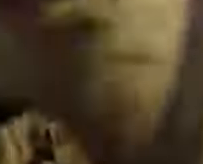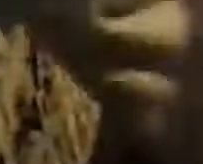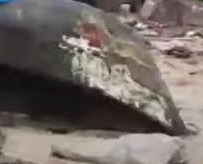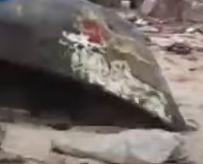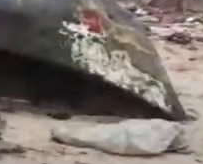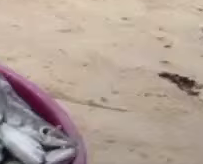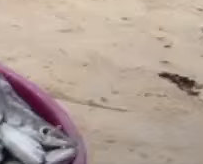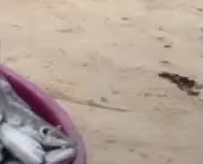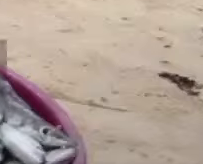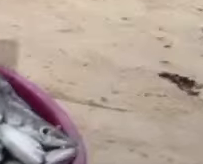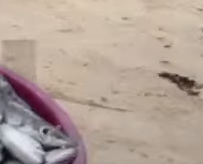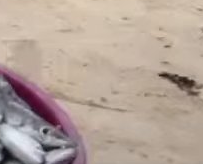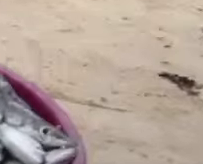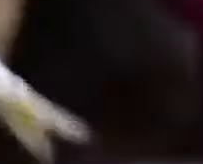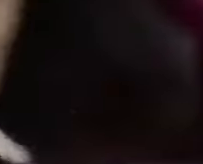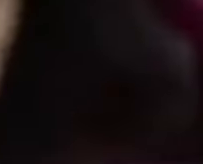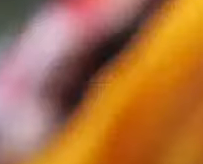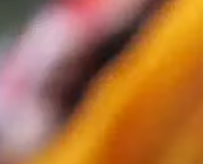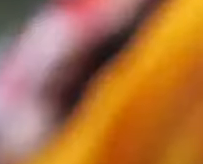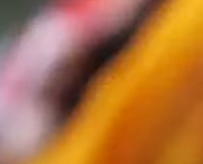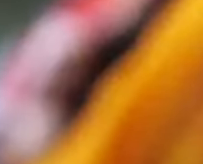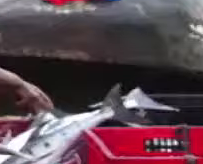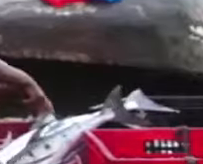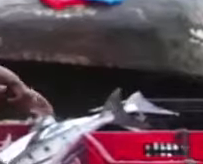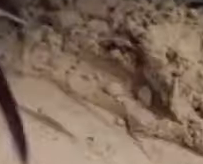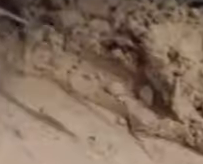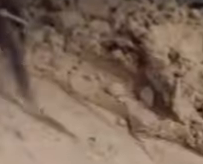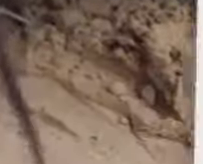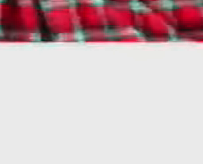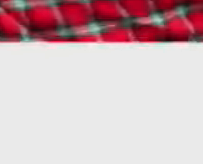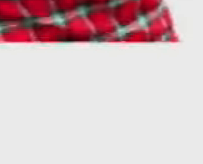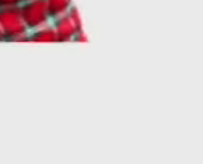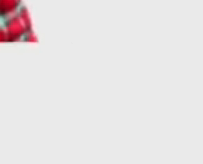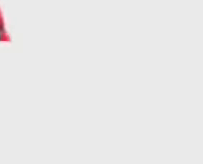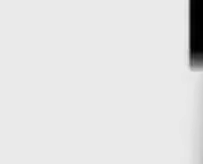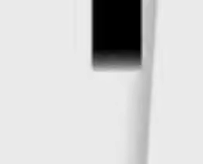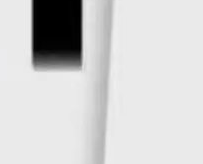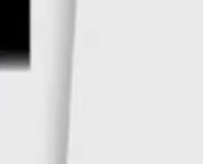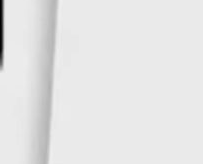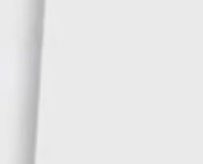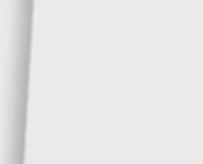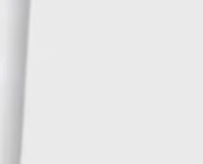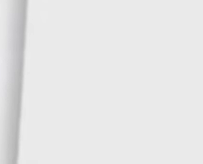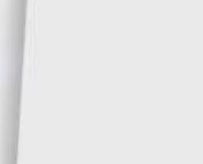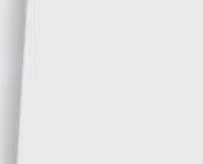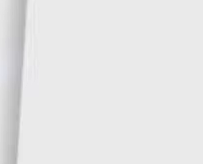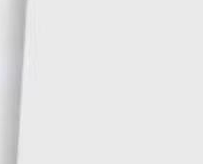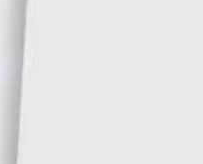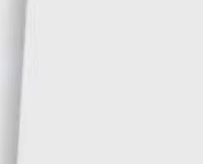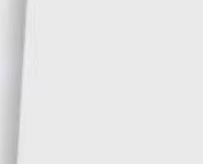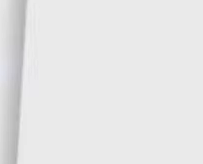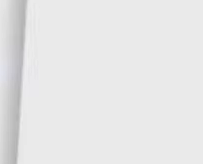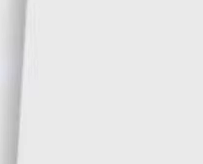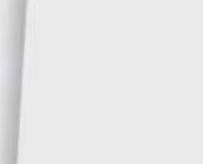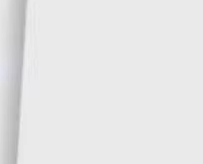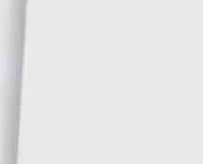to the heart and soul of the rich tapestry of Africa's culture and heritage.